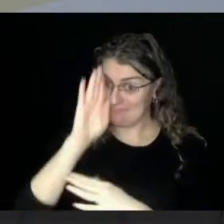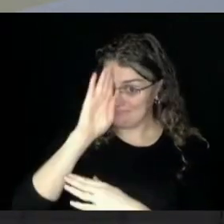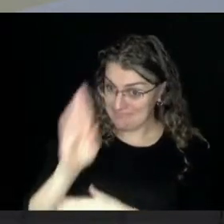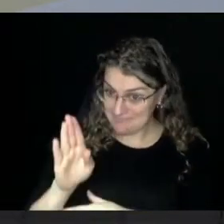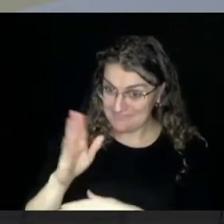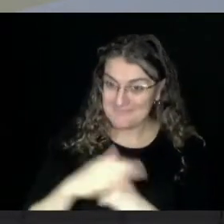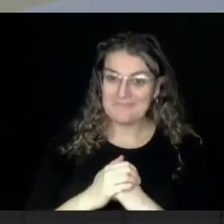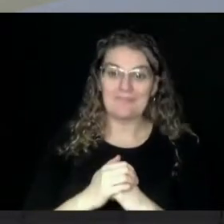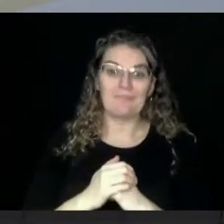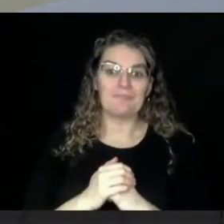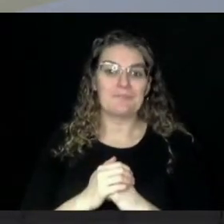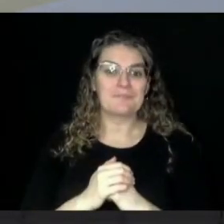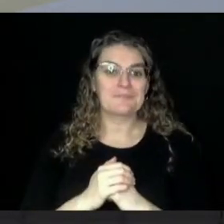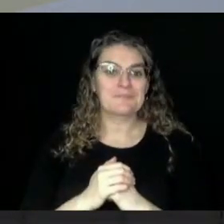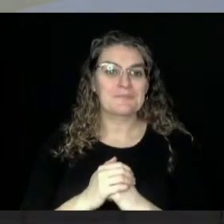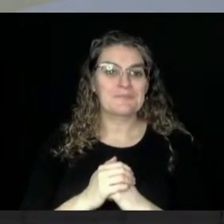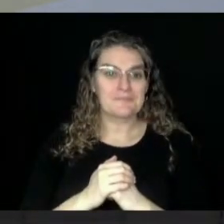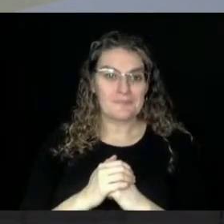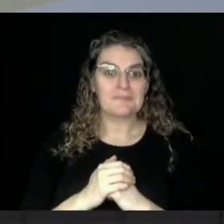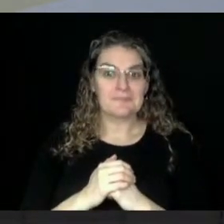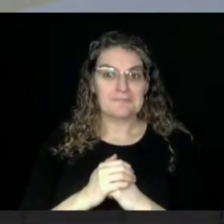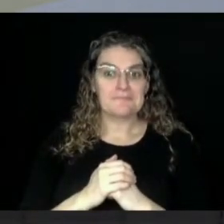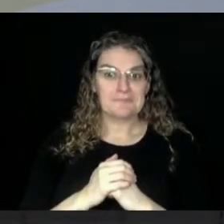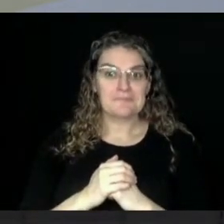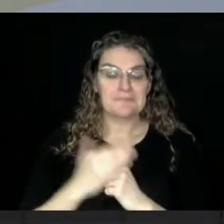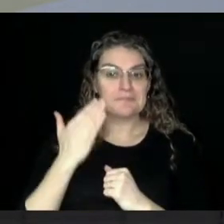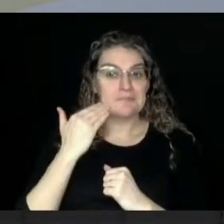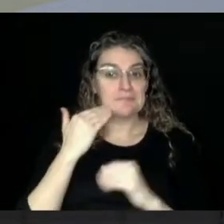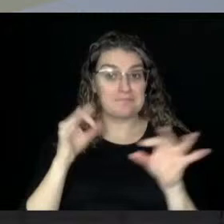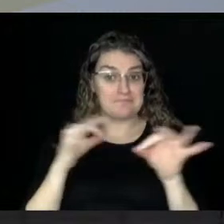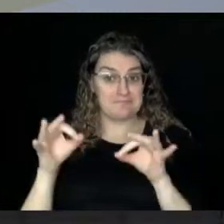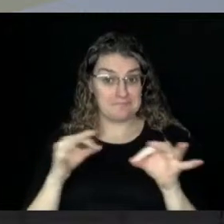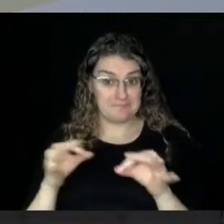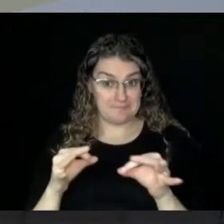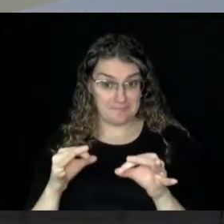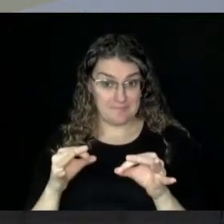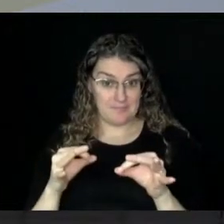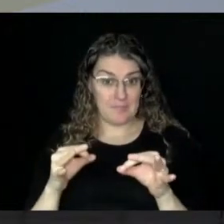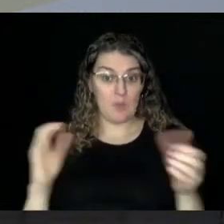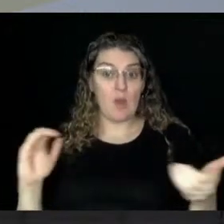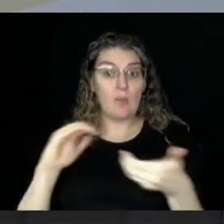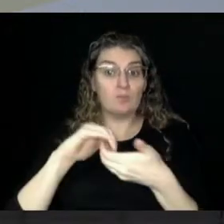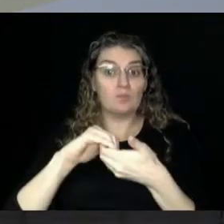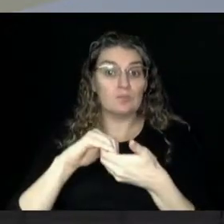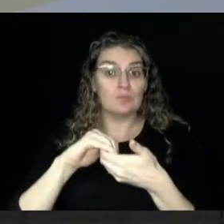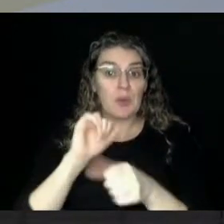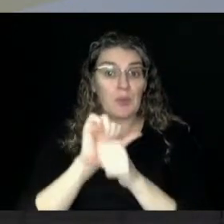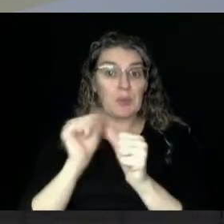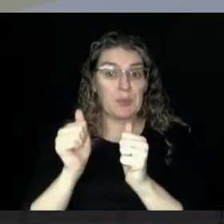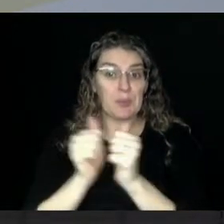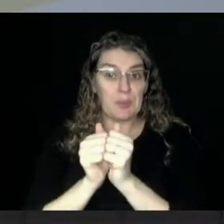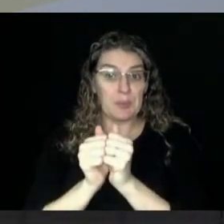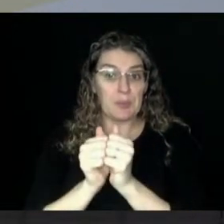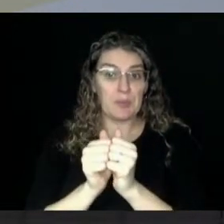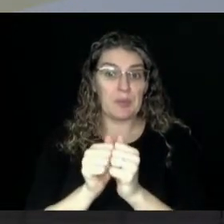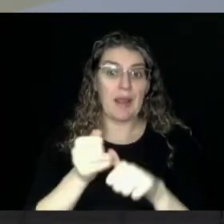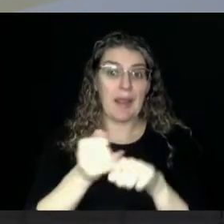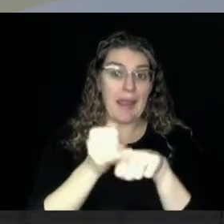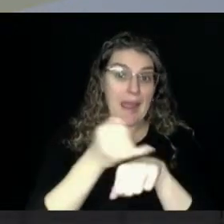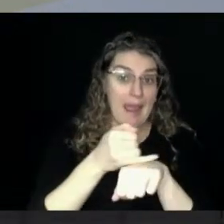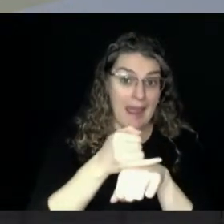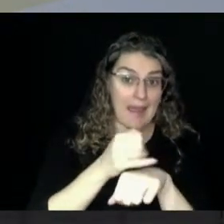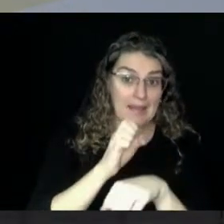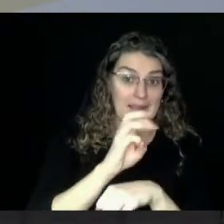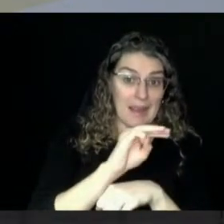think as I may have mentioned, so this is in collaboration with Island EMS, the